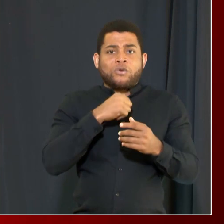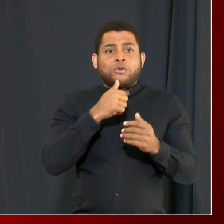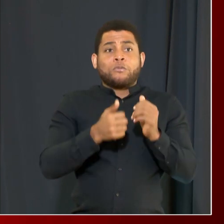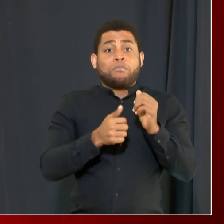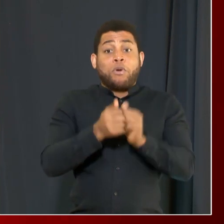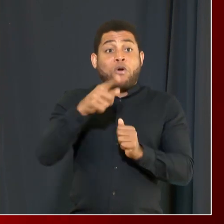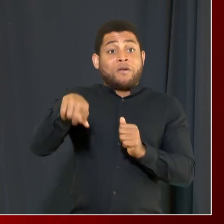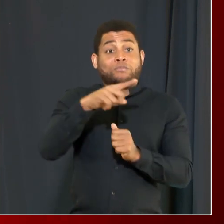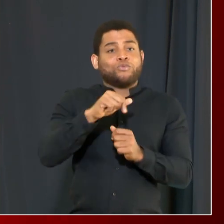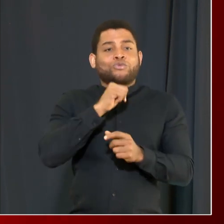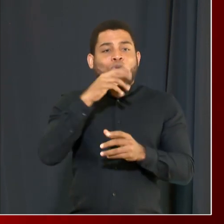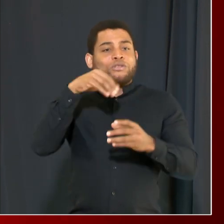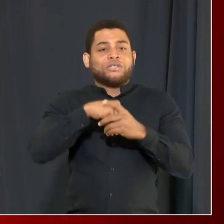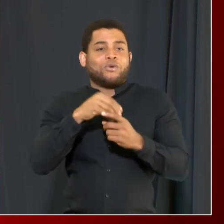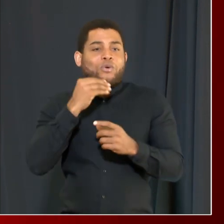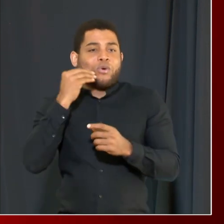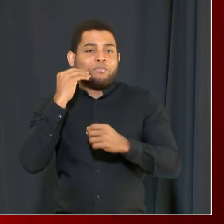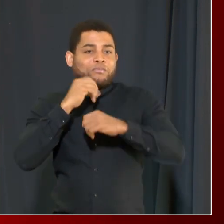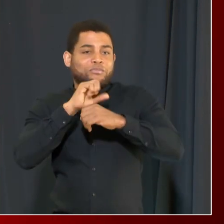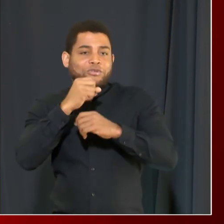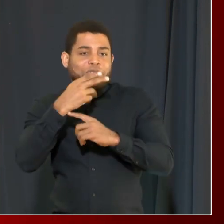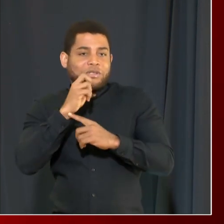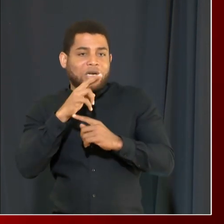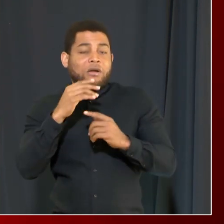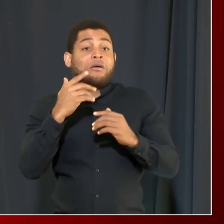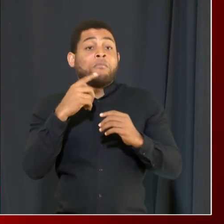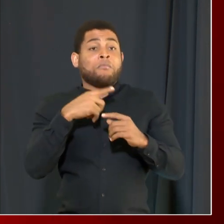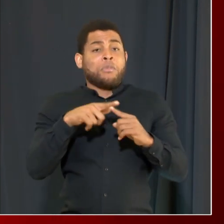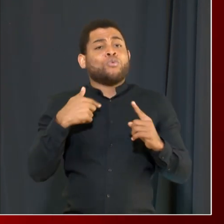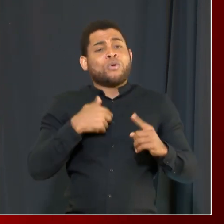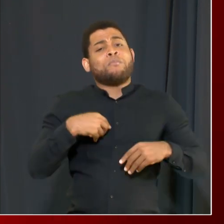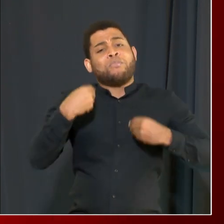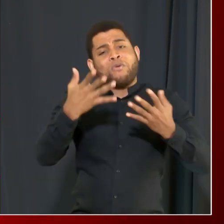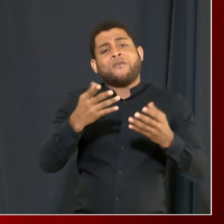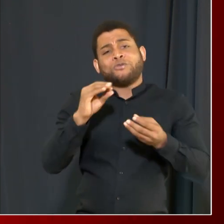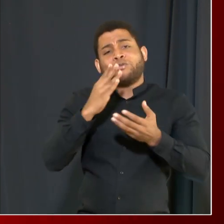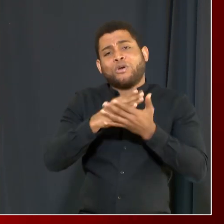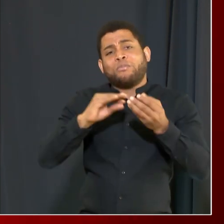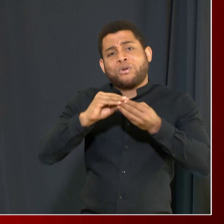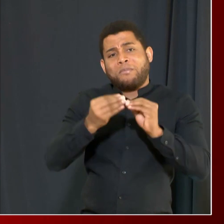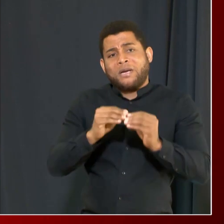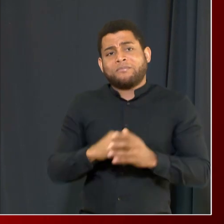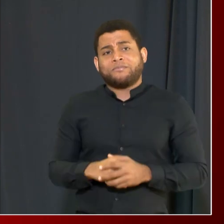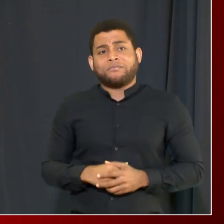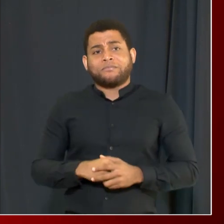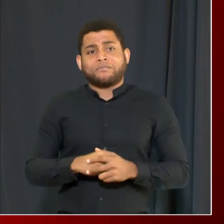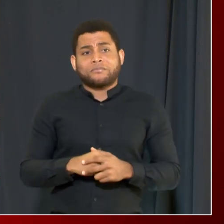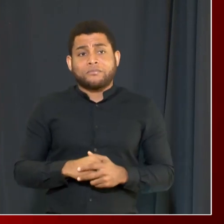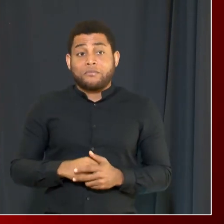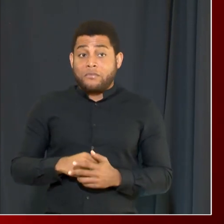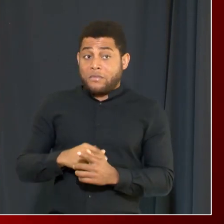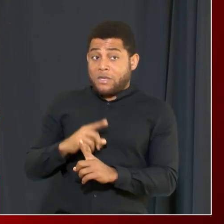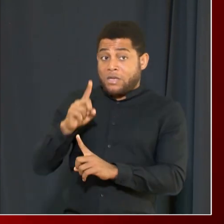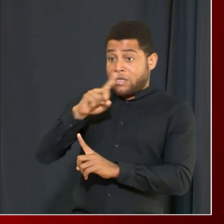every day that are adults, but it does provide some number. But Texas is still sending the buses.